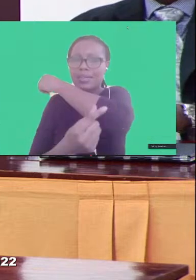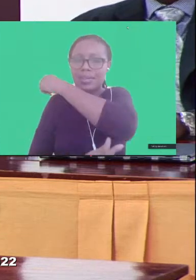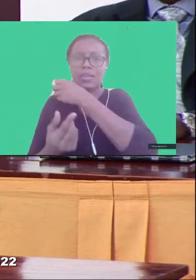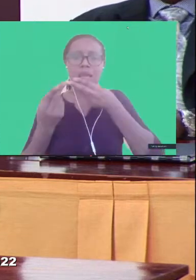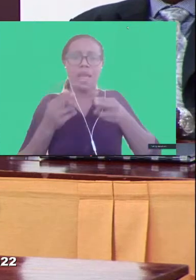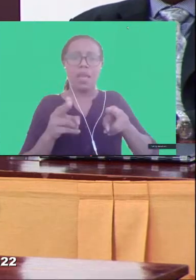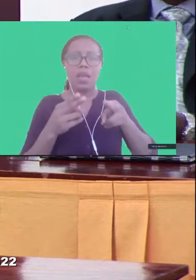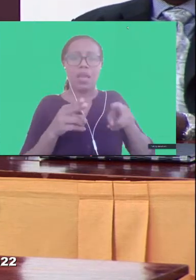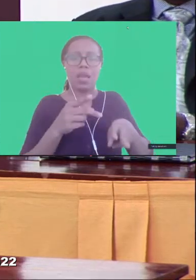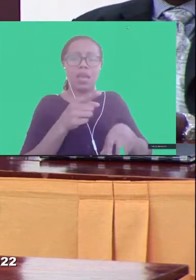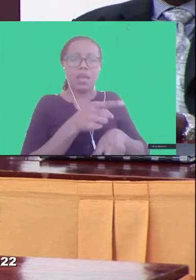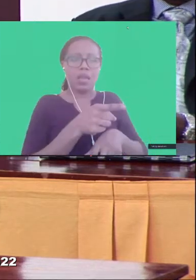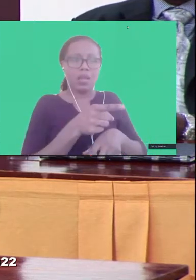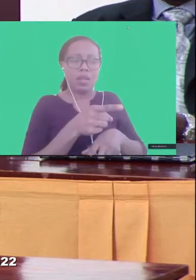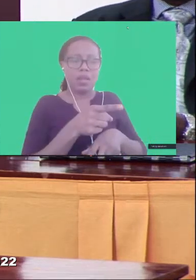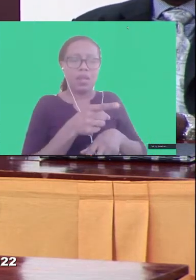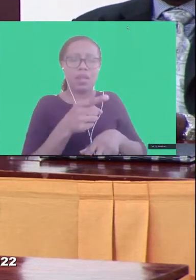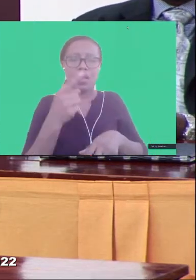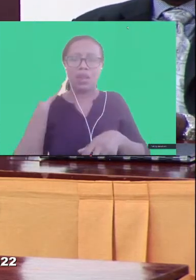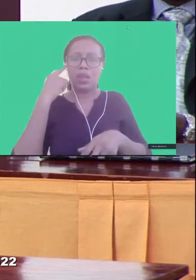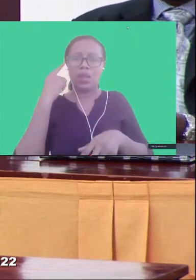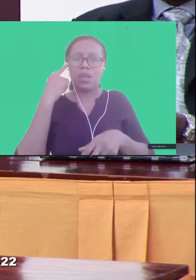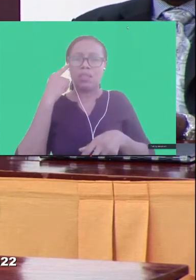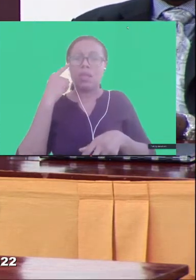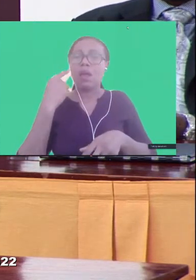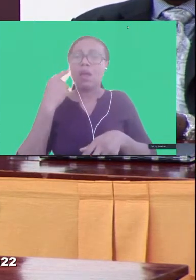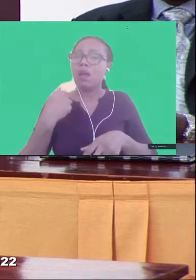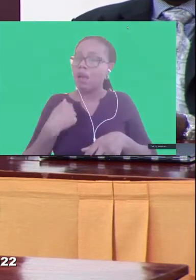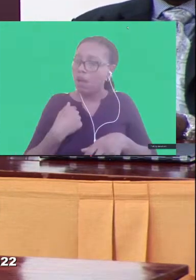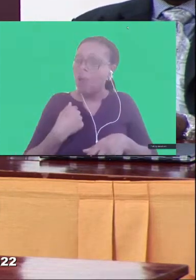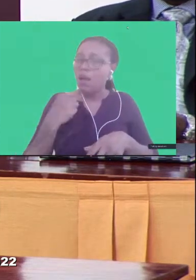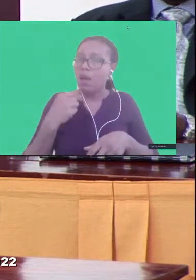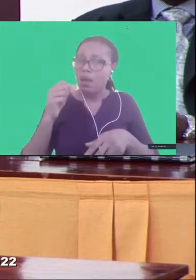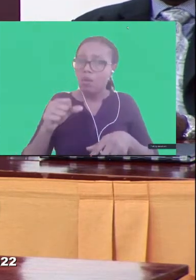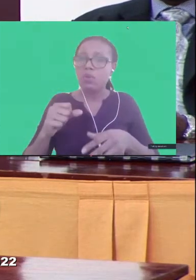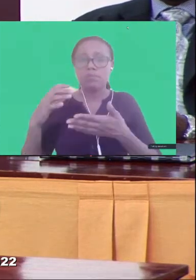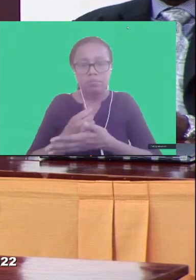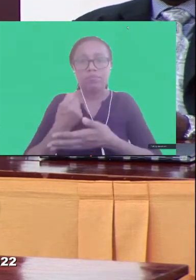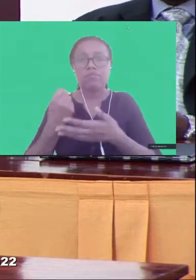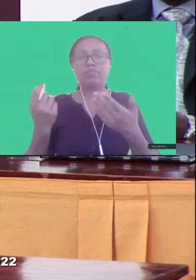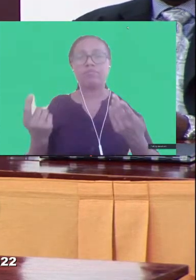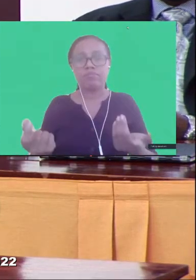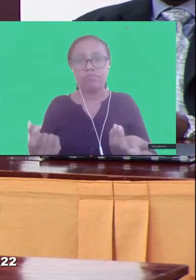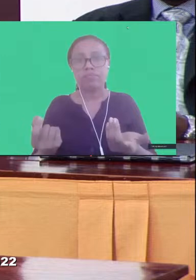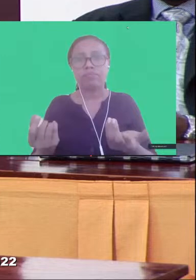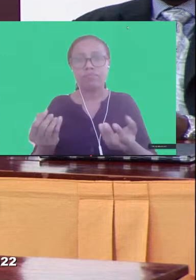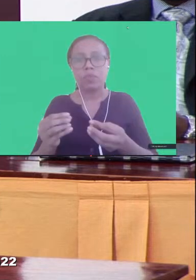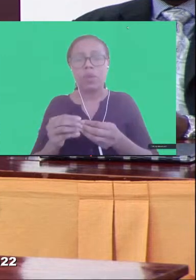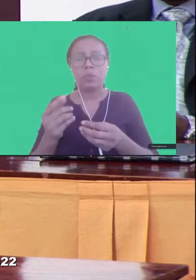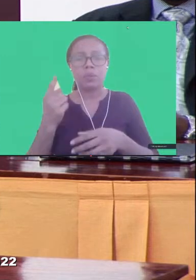we'll be seeking to license some of those additional blocks later this year to bring in some more companies.